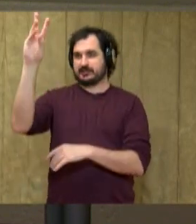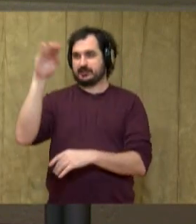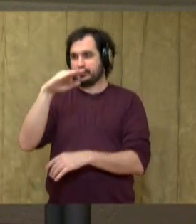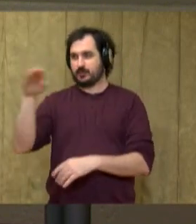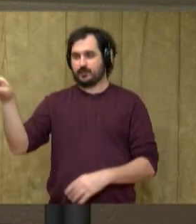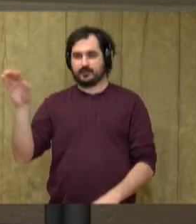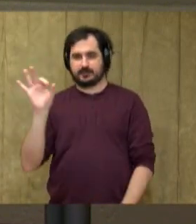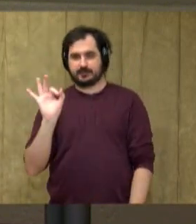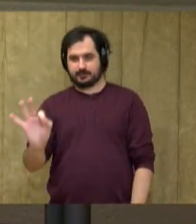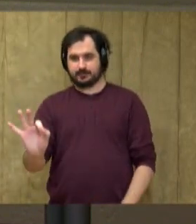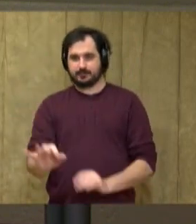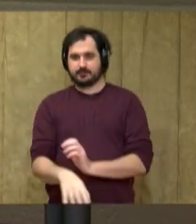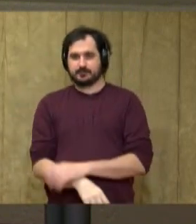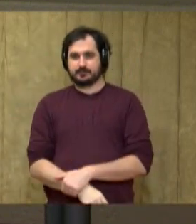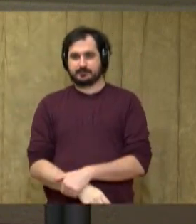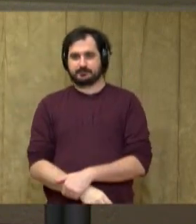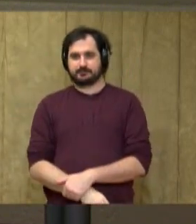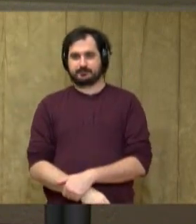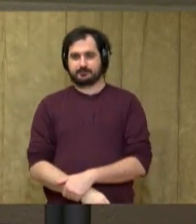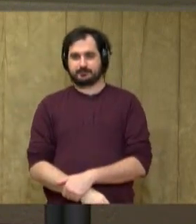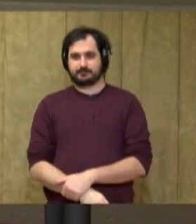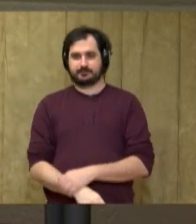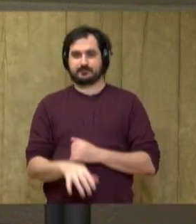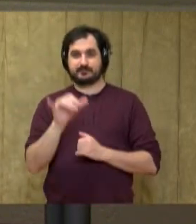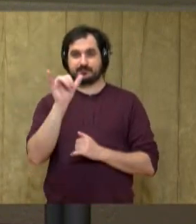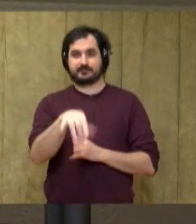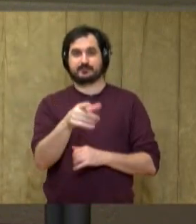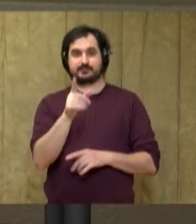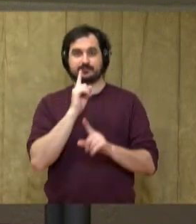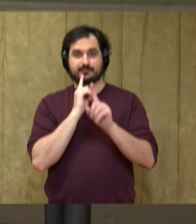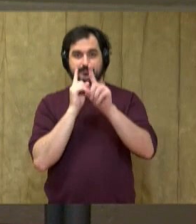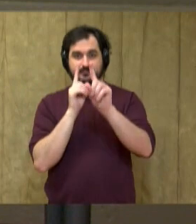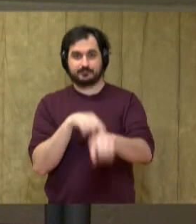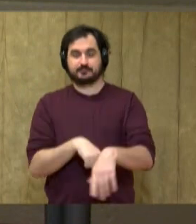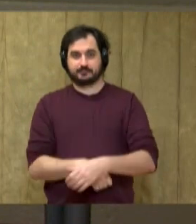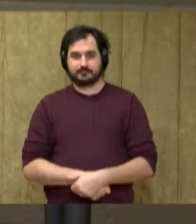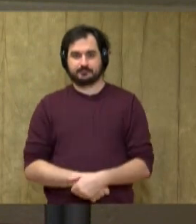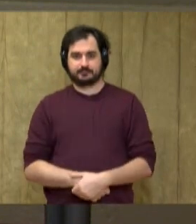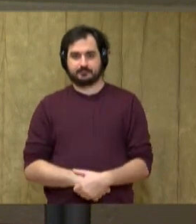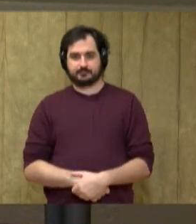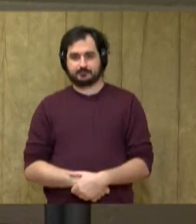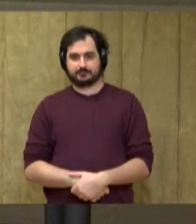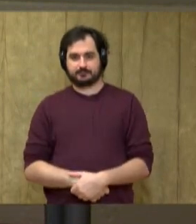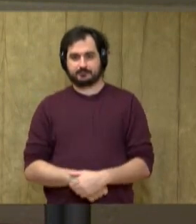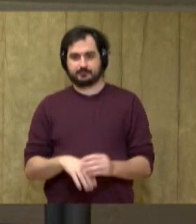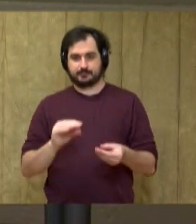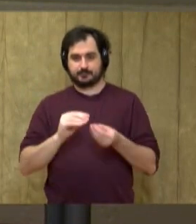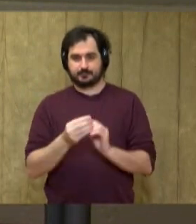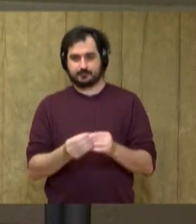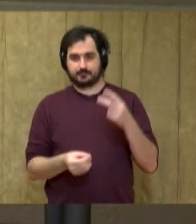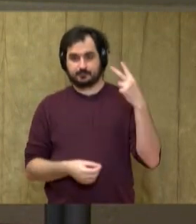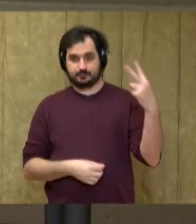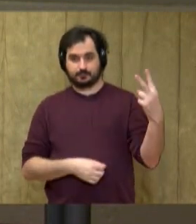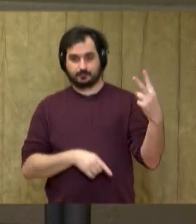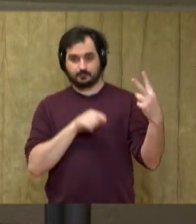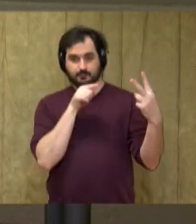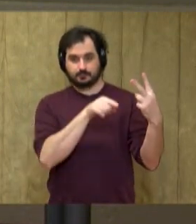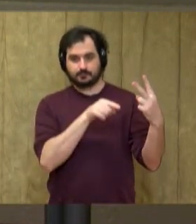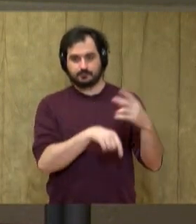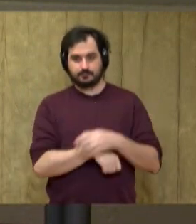the denominator, so you get 6/9, and that is your first answer. Number 2